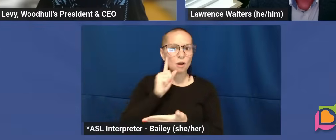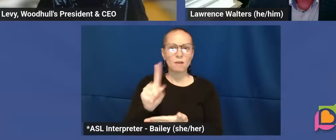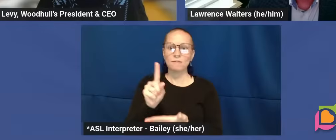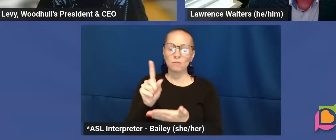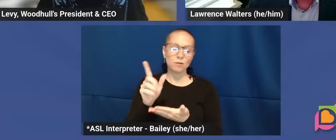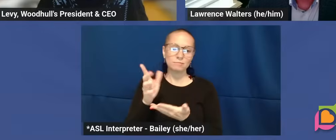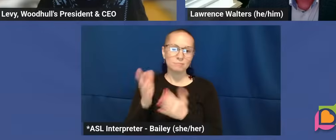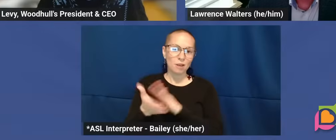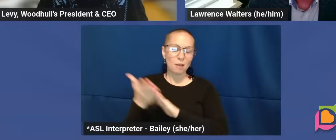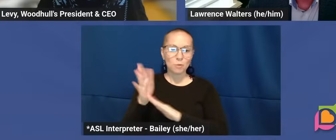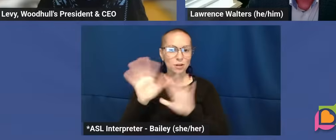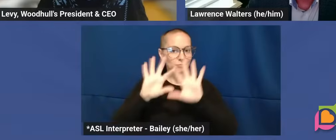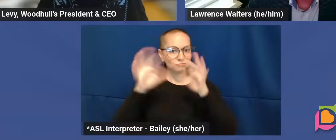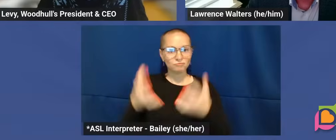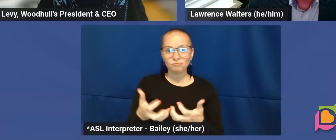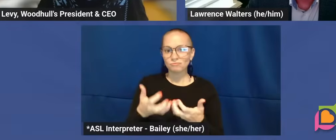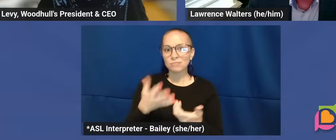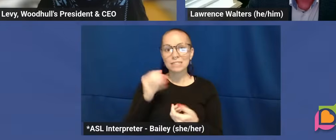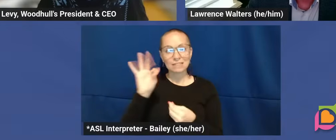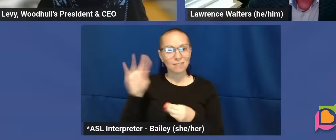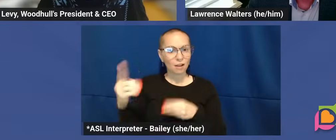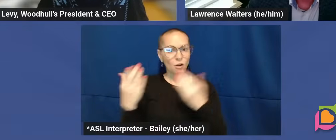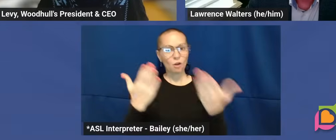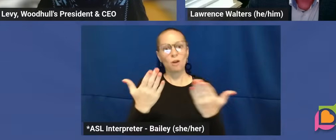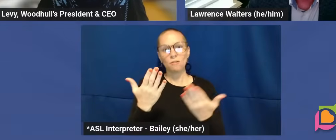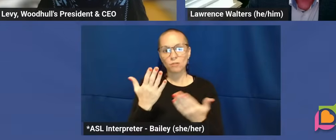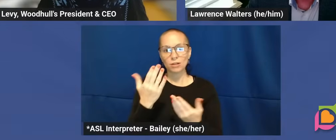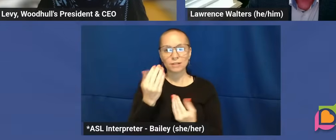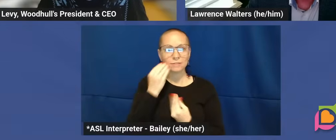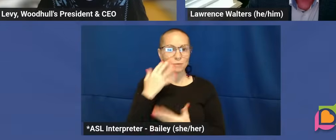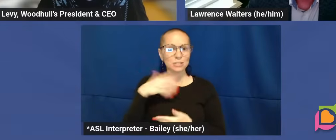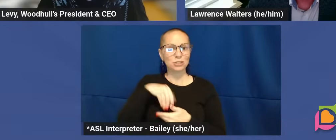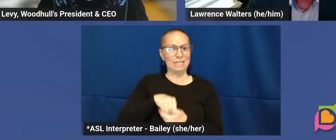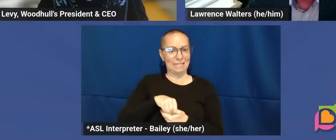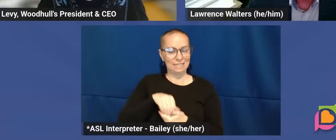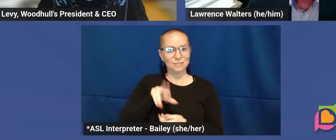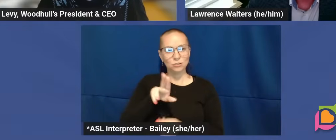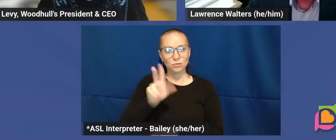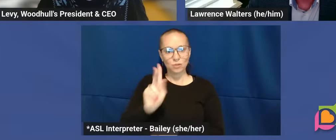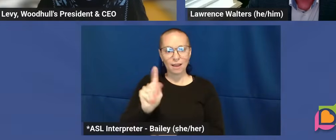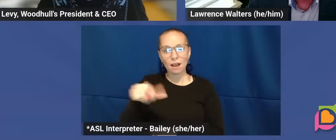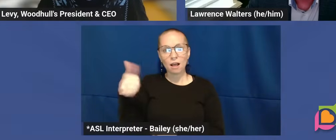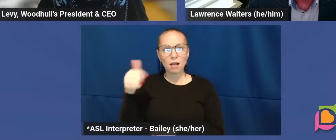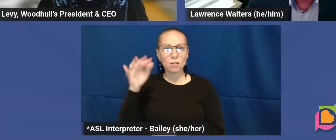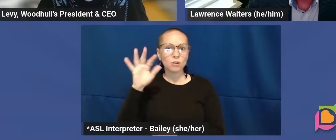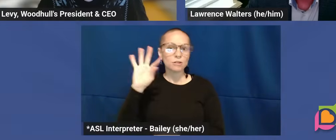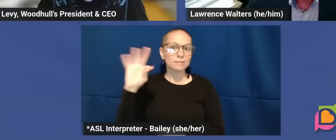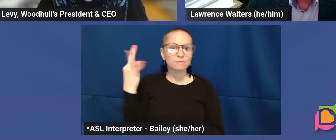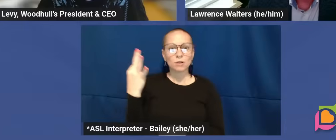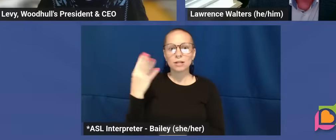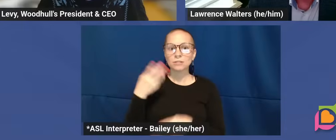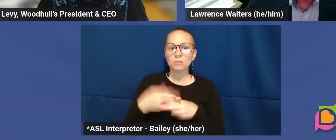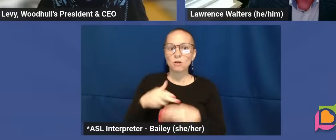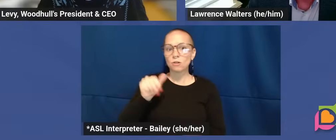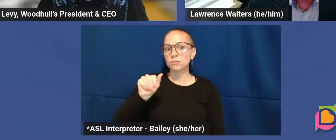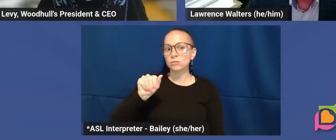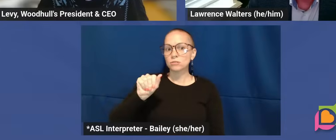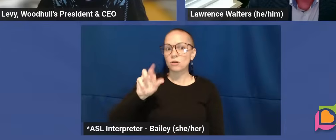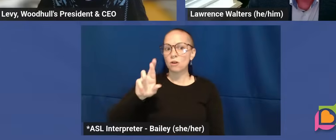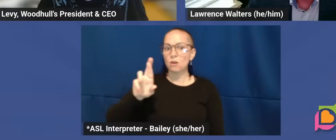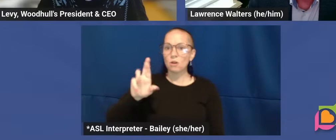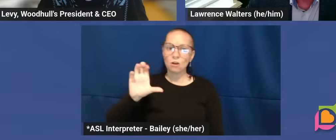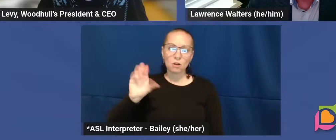world if they're offering content in the UK. Another agency in France called ARCOM is